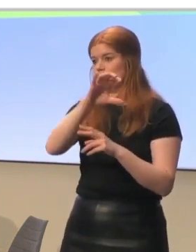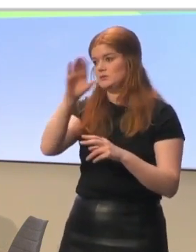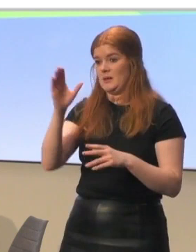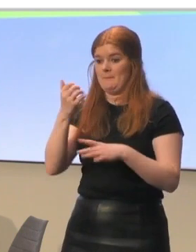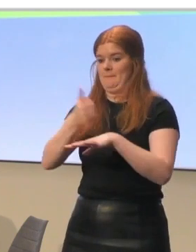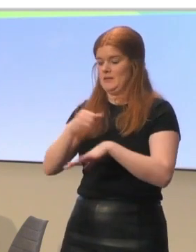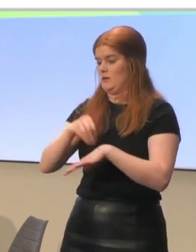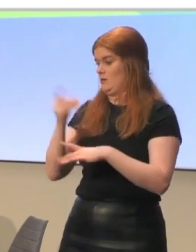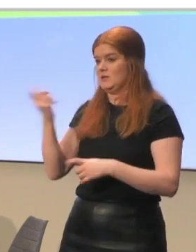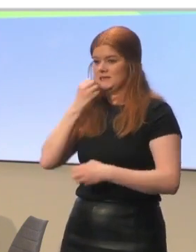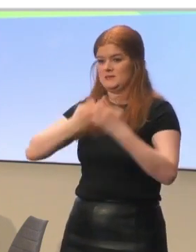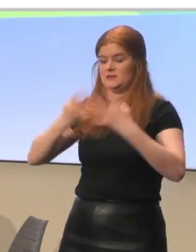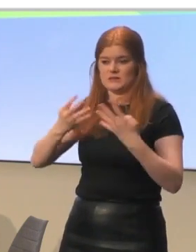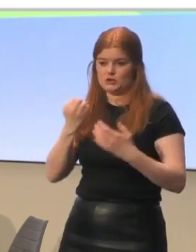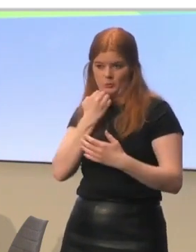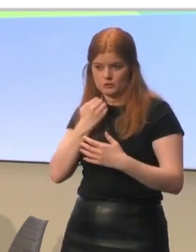based on the numbers.